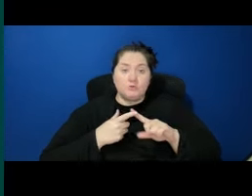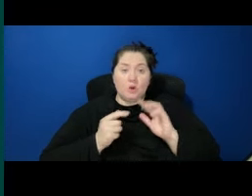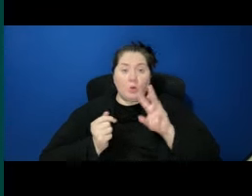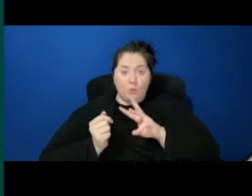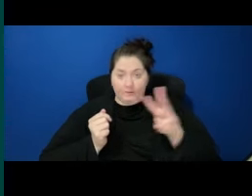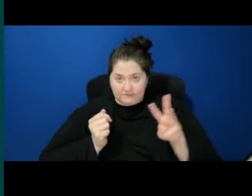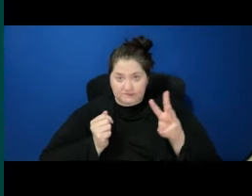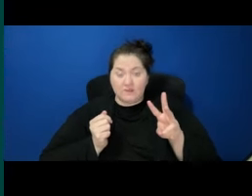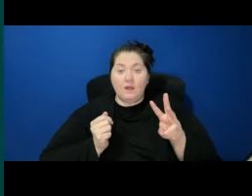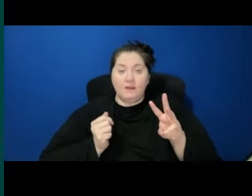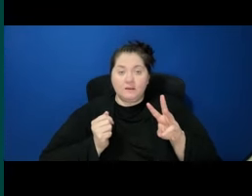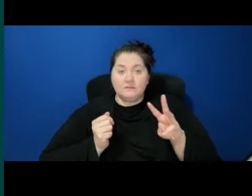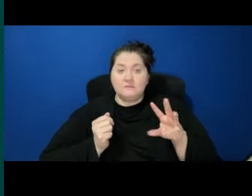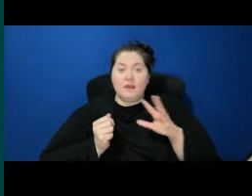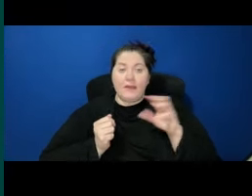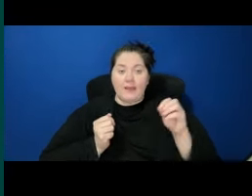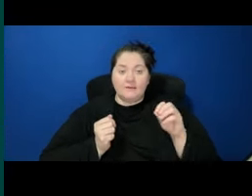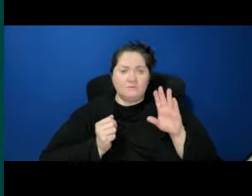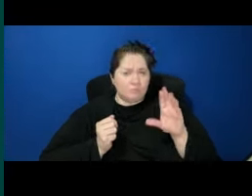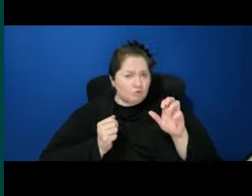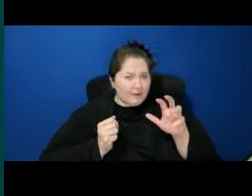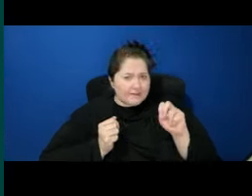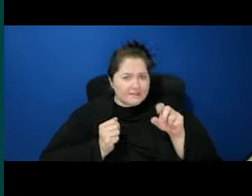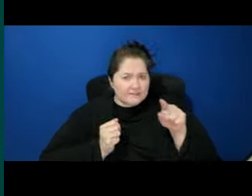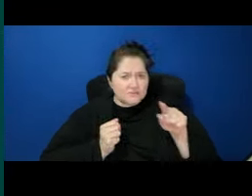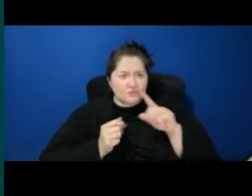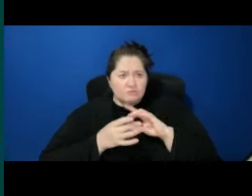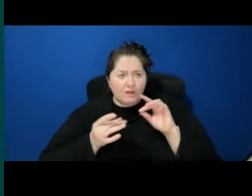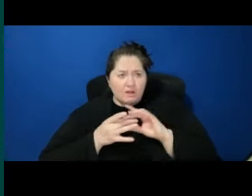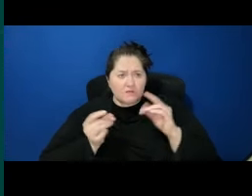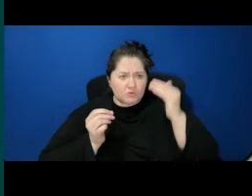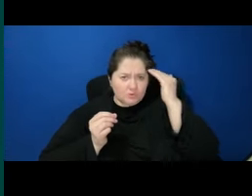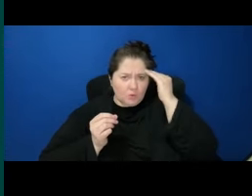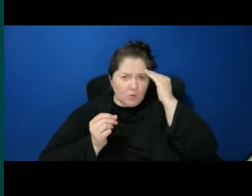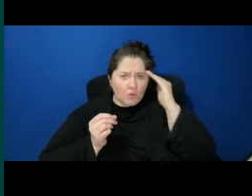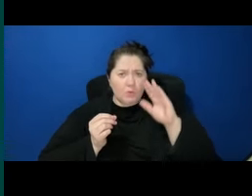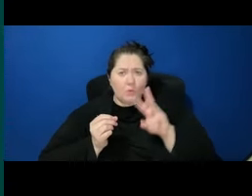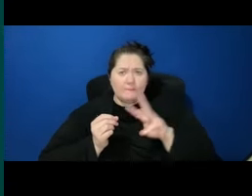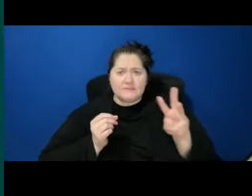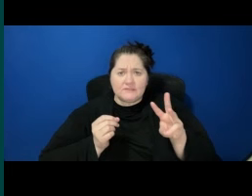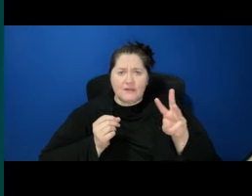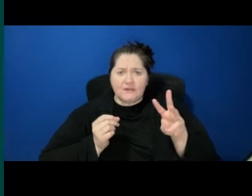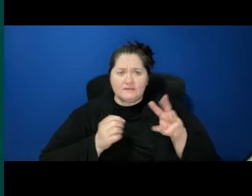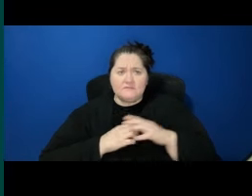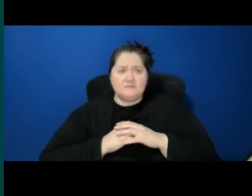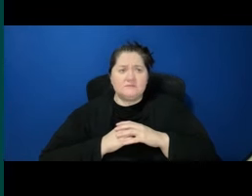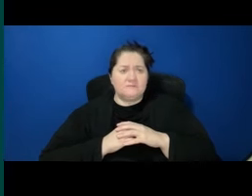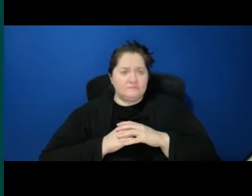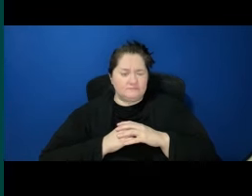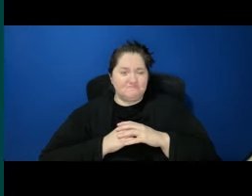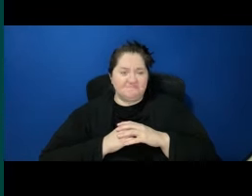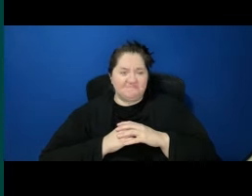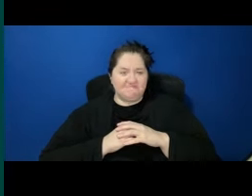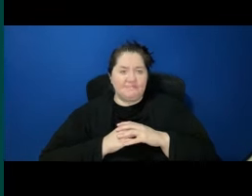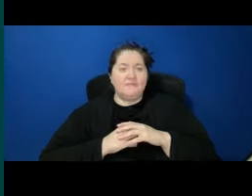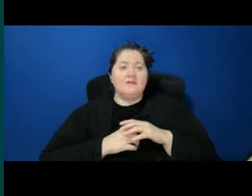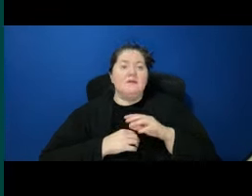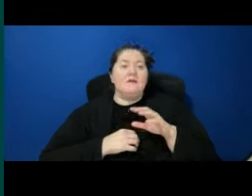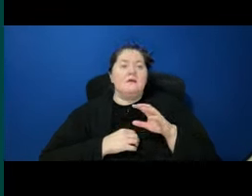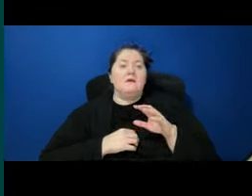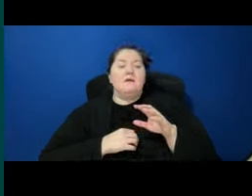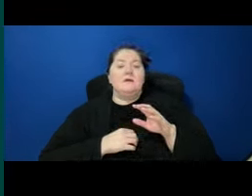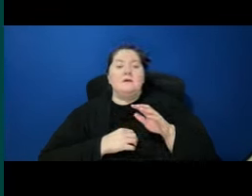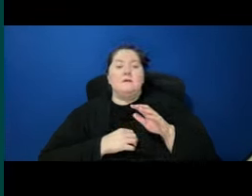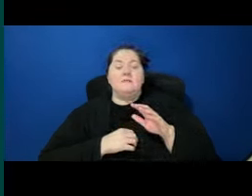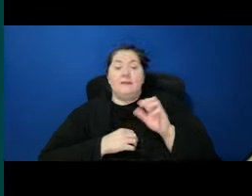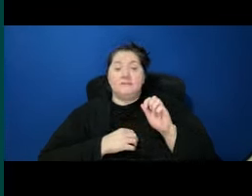website, and Brendan, can you rattle off the website off the top of your head? Well, the website is